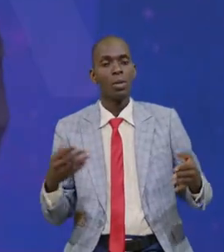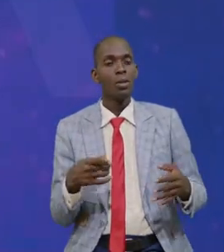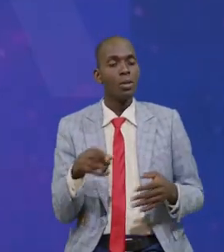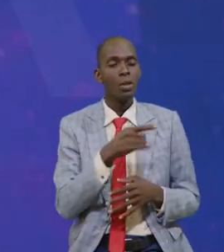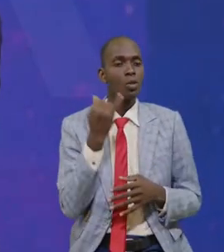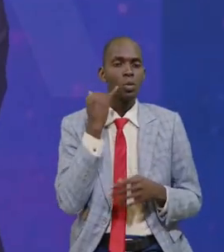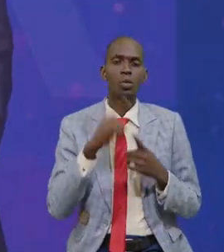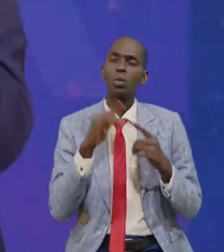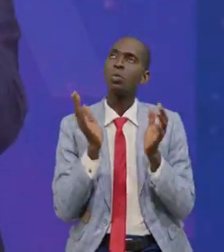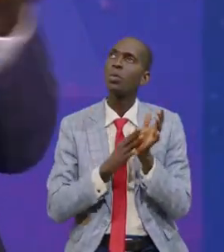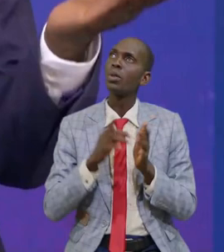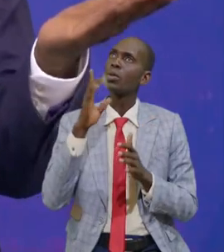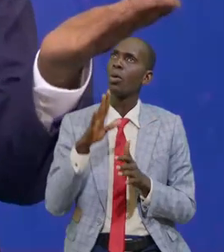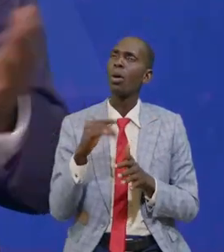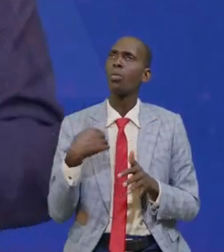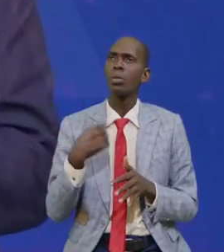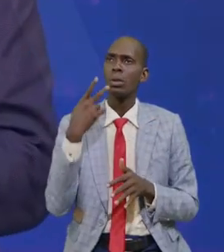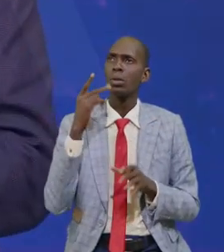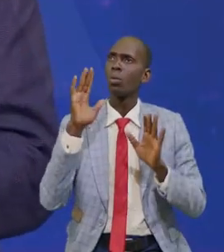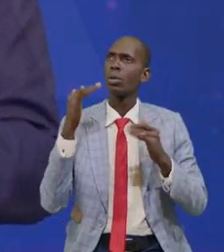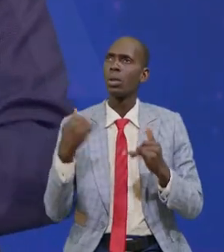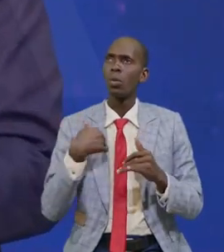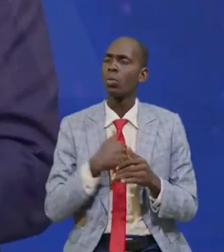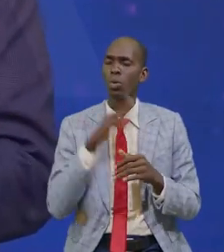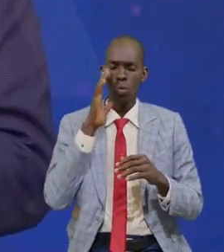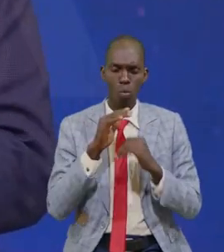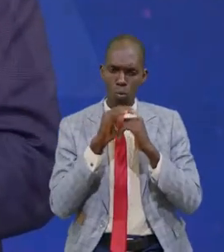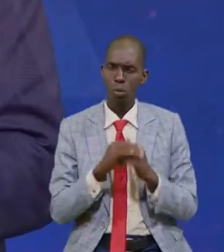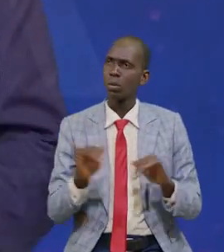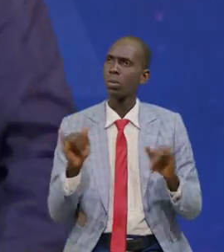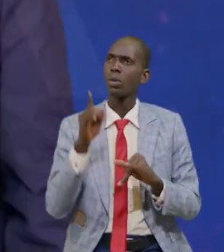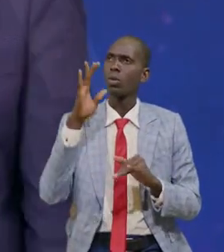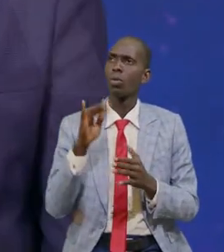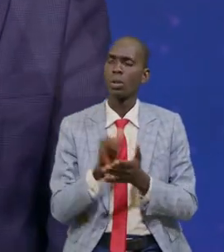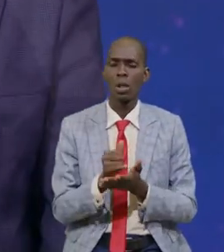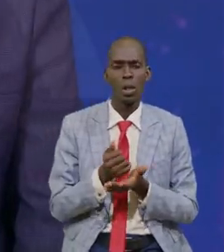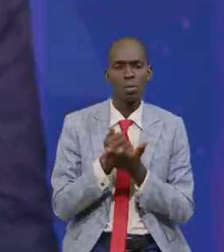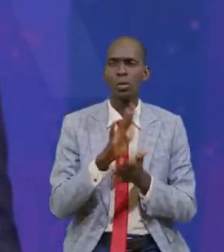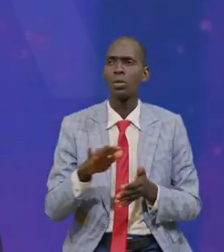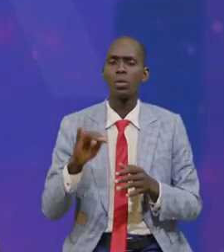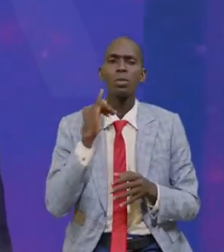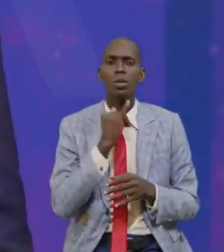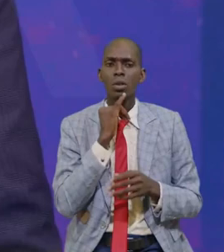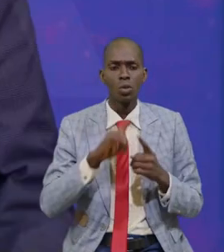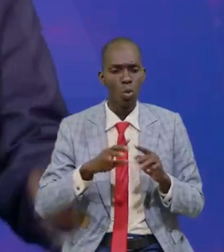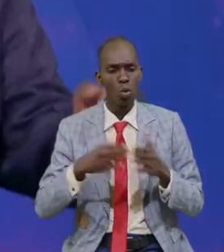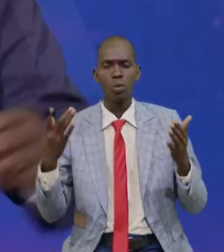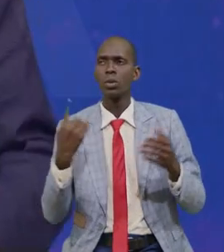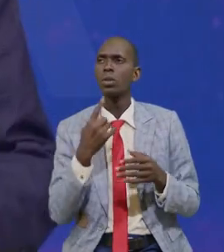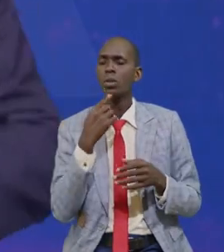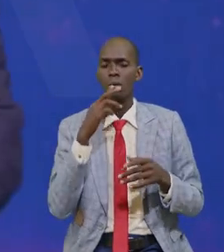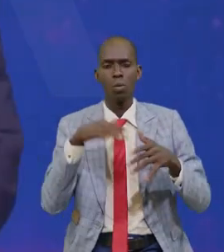saying, we'll serve this God that can open the Red Sea for the children of Israel, they said, what Israel can